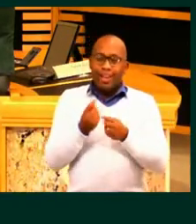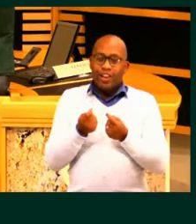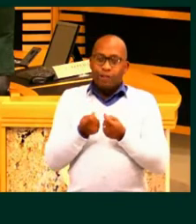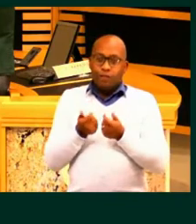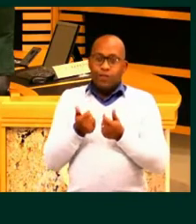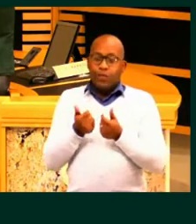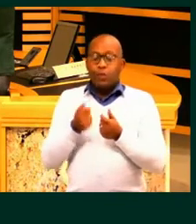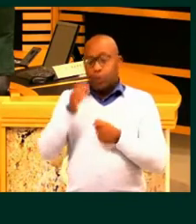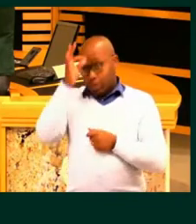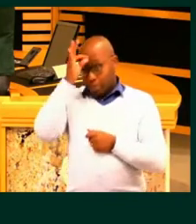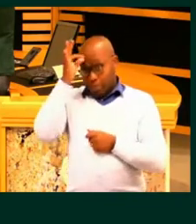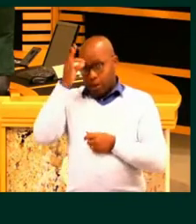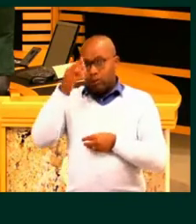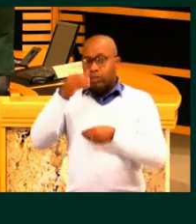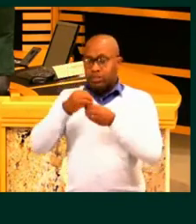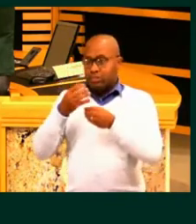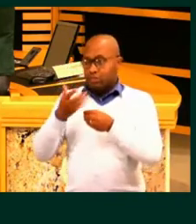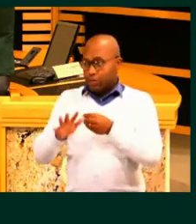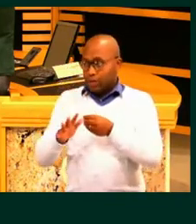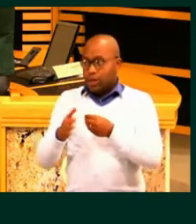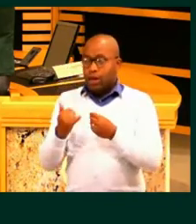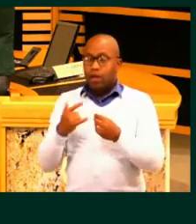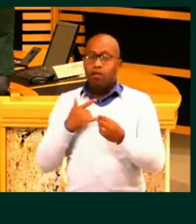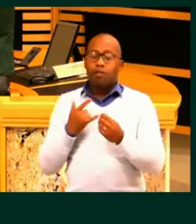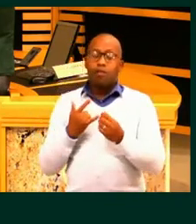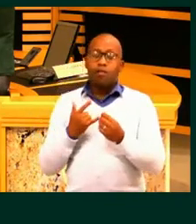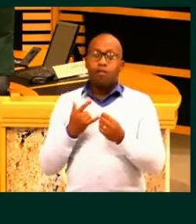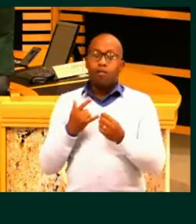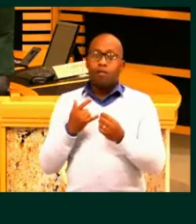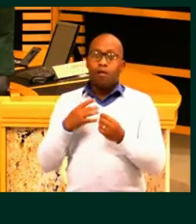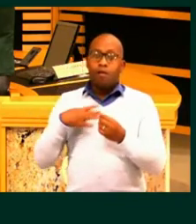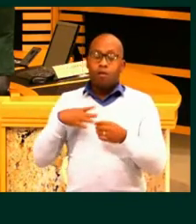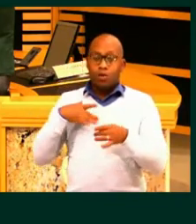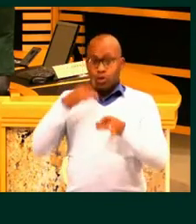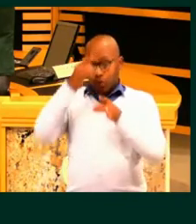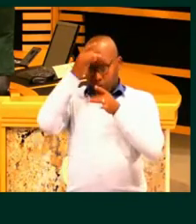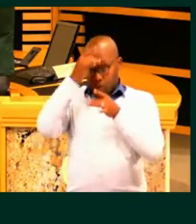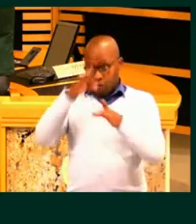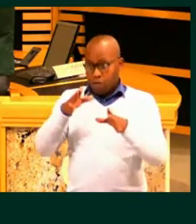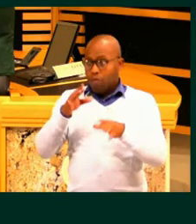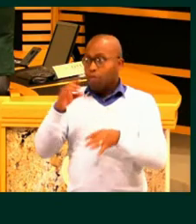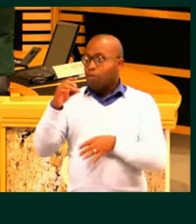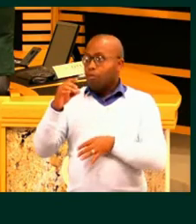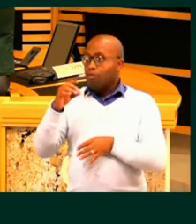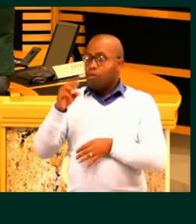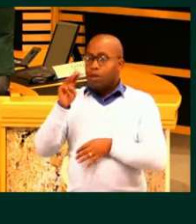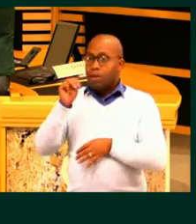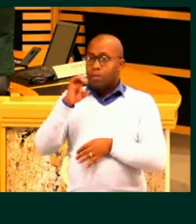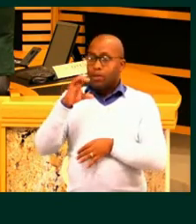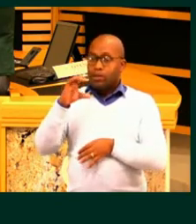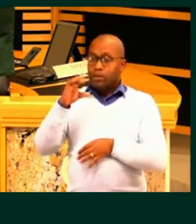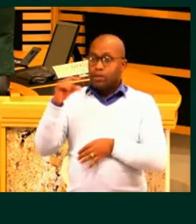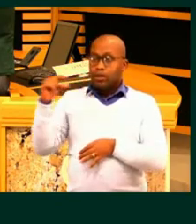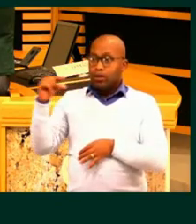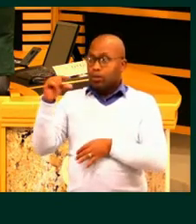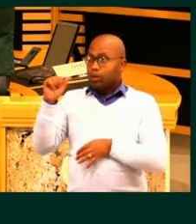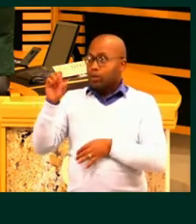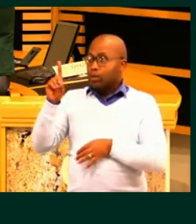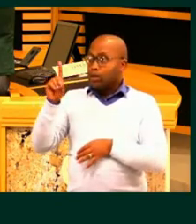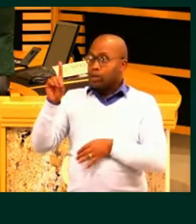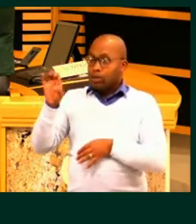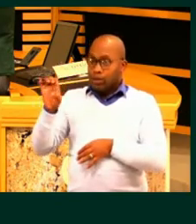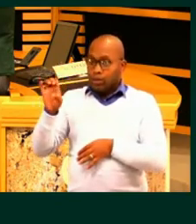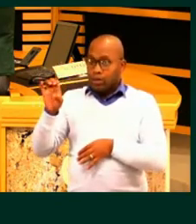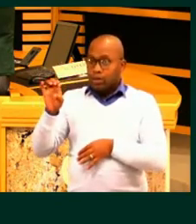department and uh I wish to indicate that honorable G and honorable Henri's HOSA Africans was